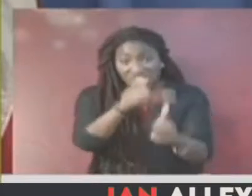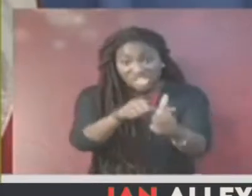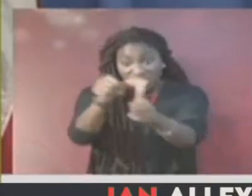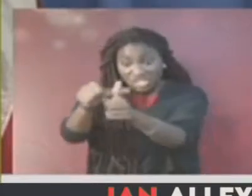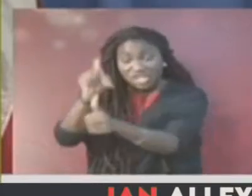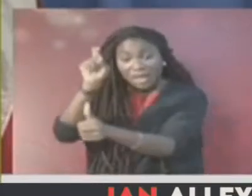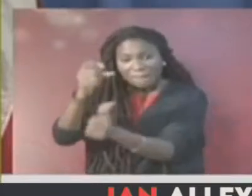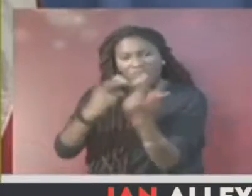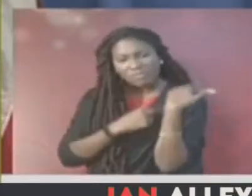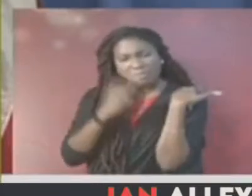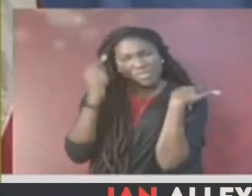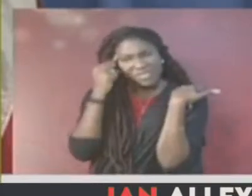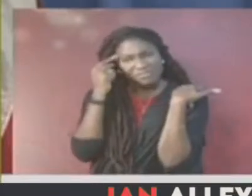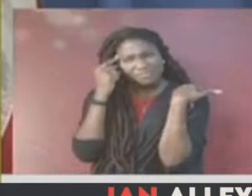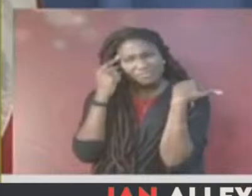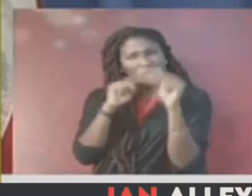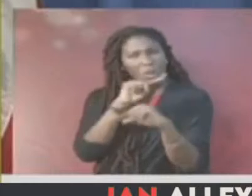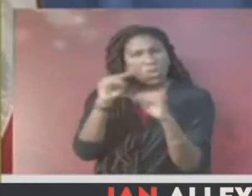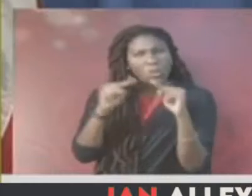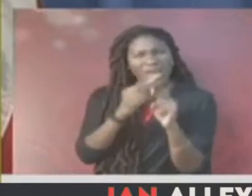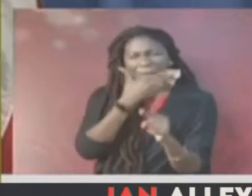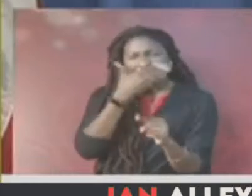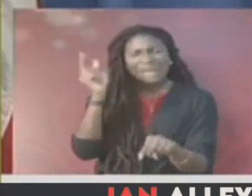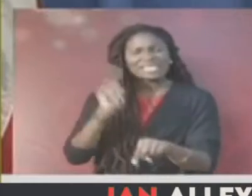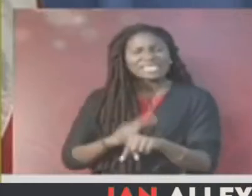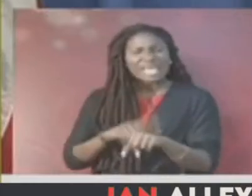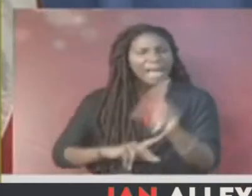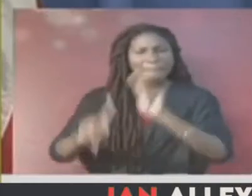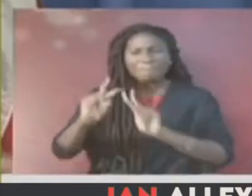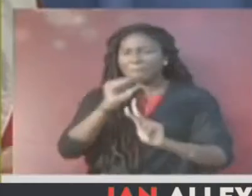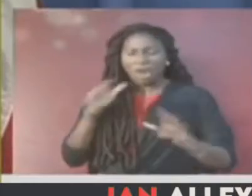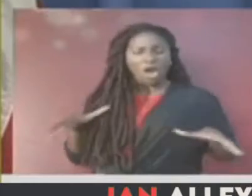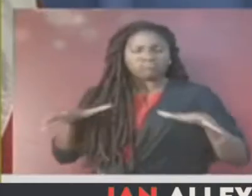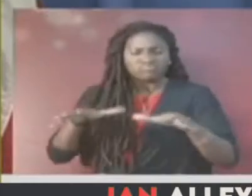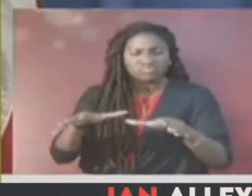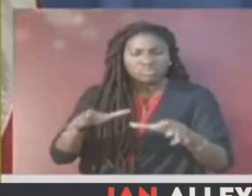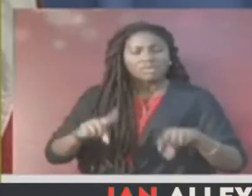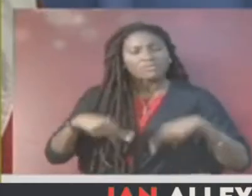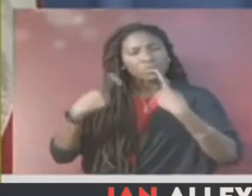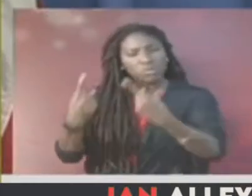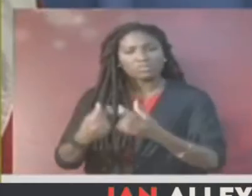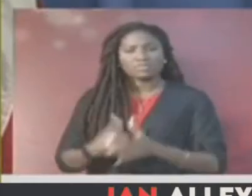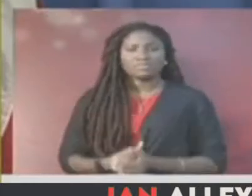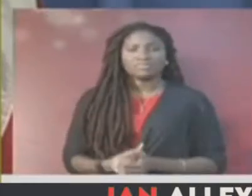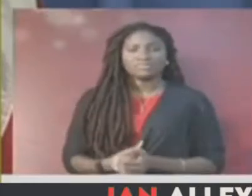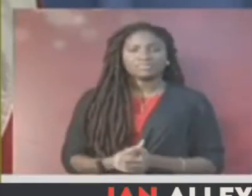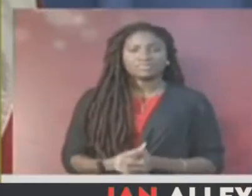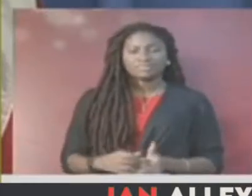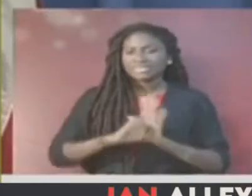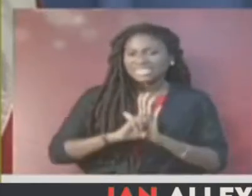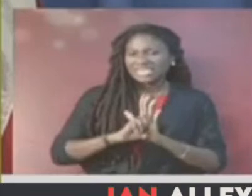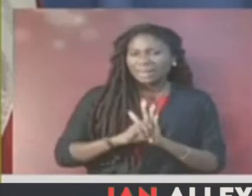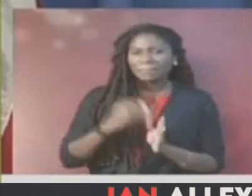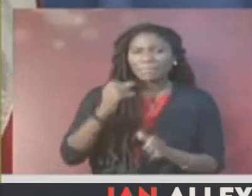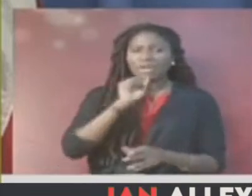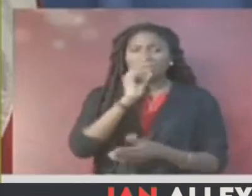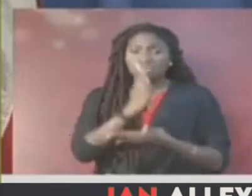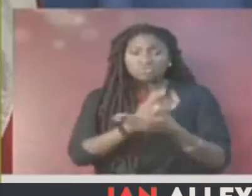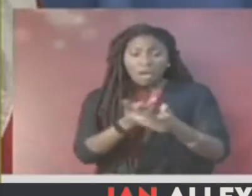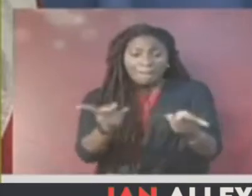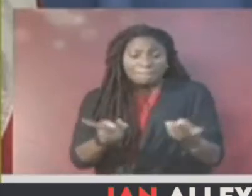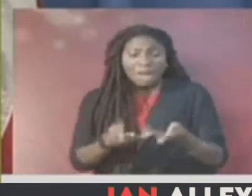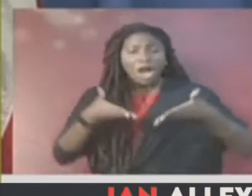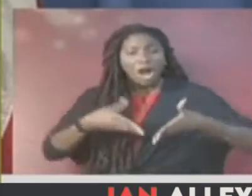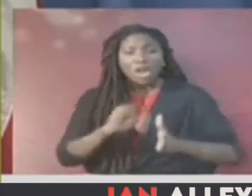crowd. And we did that before. We had an hour before for the elderly, was it 8 to 9 or something like that. So